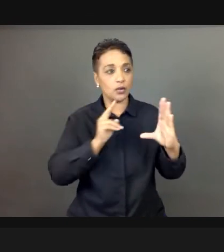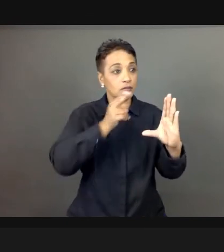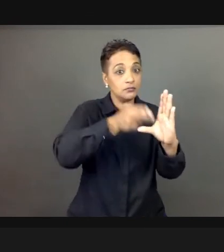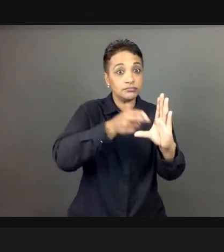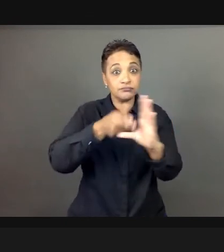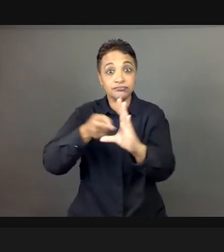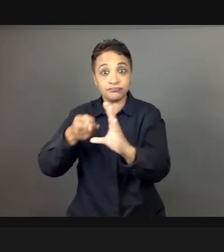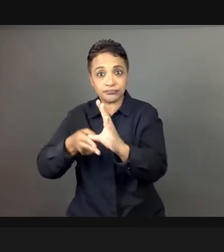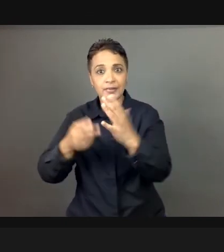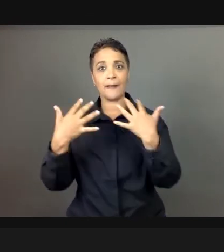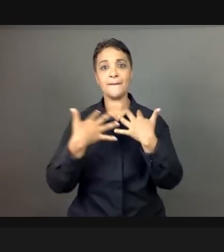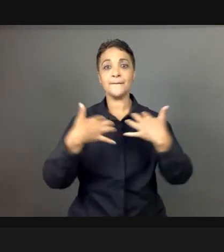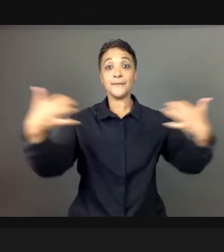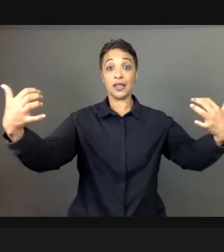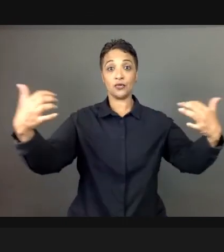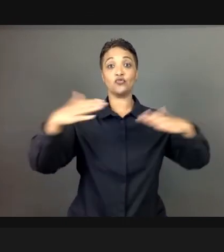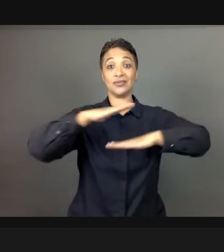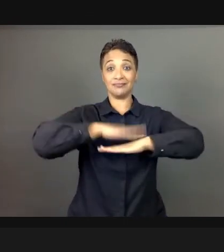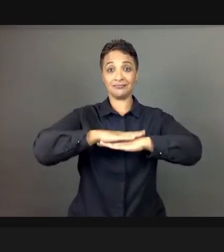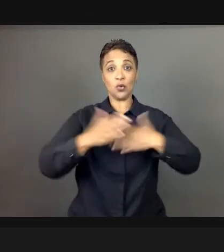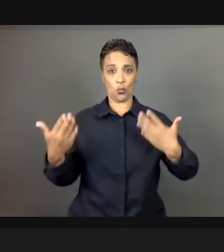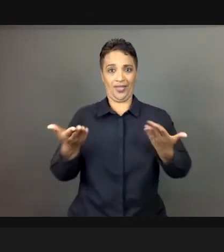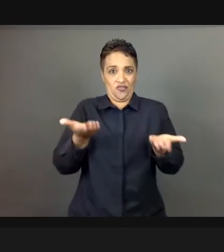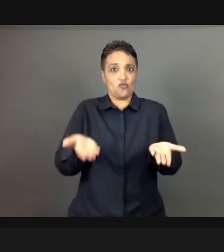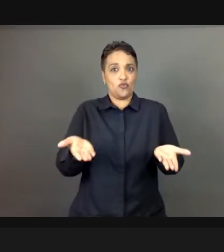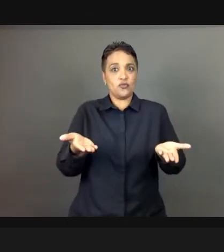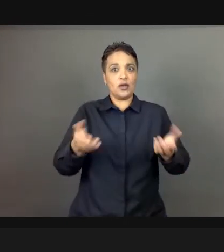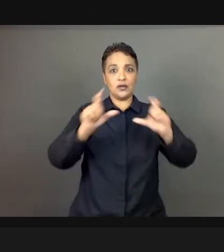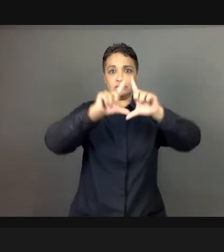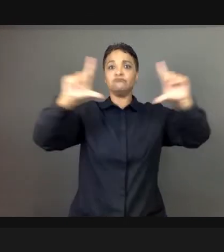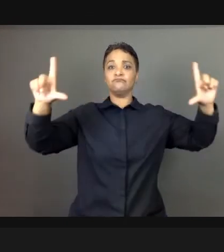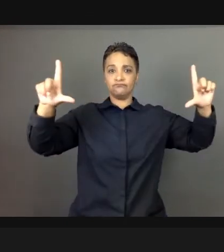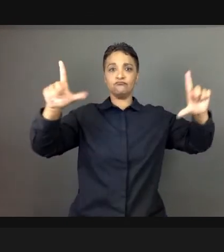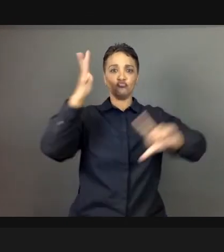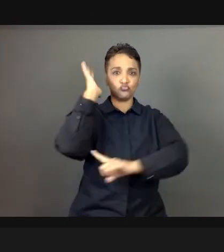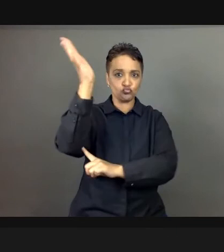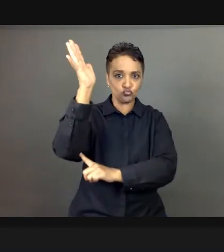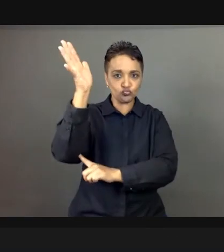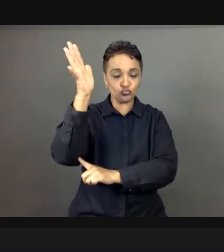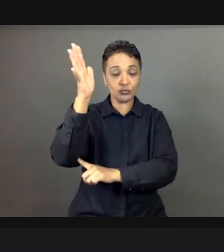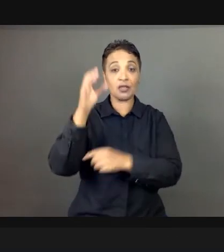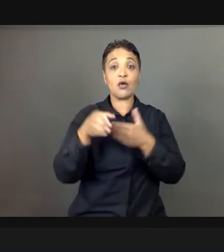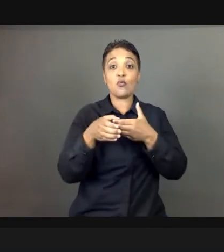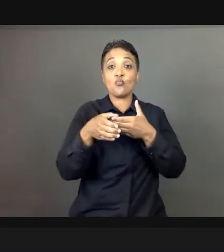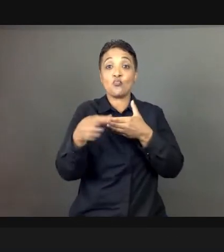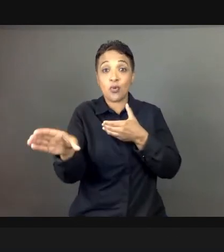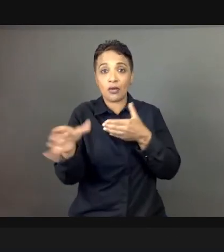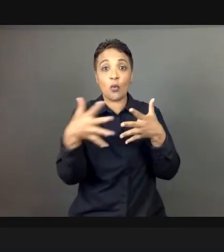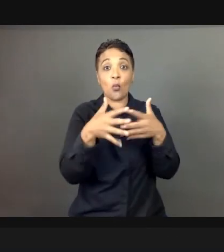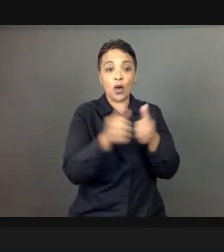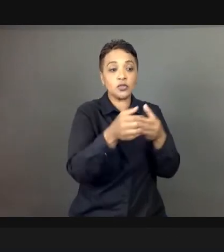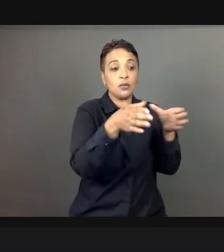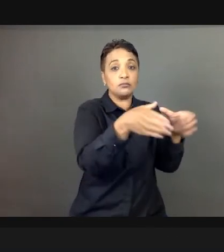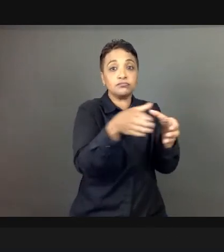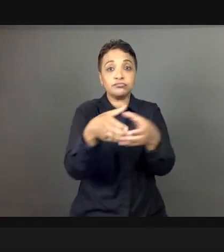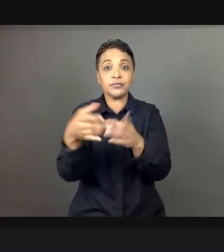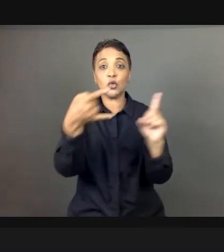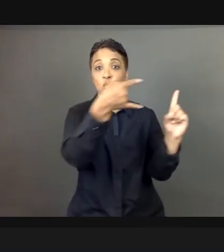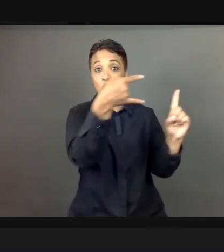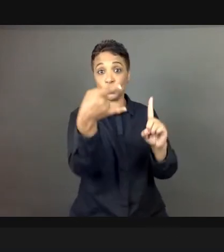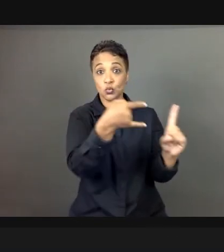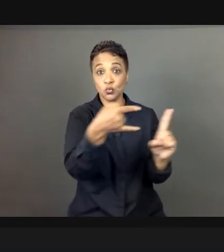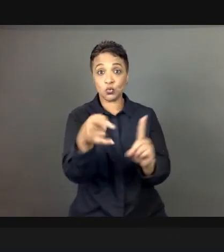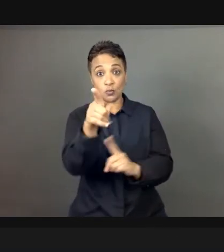sessions will take place in the main stage where we are now, and all workshops are taking place on Zoom. Find your